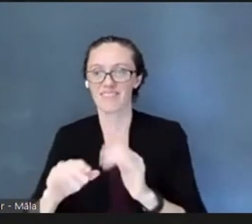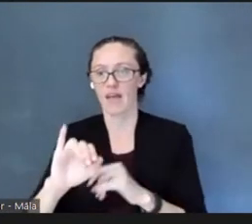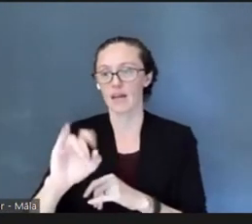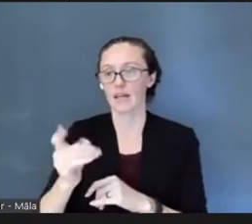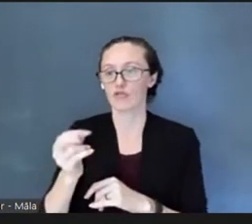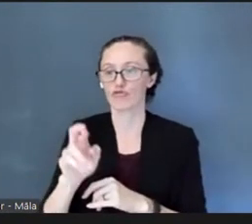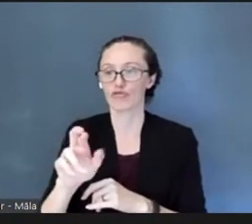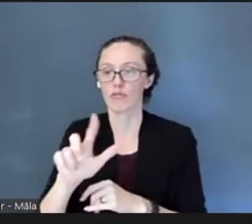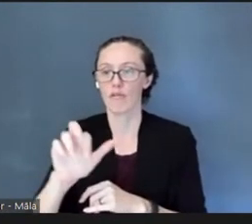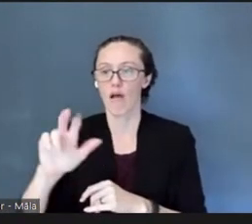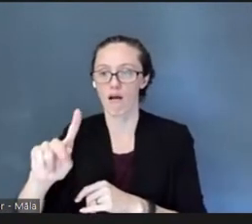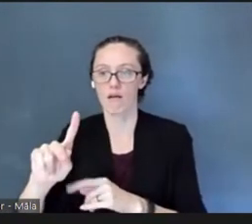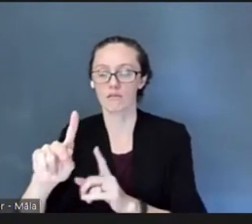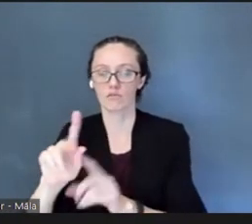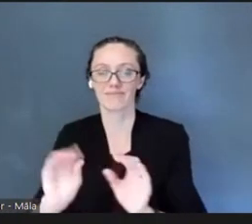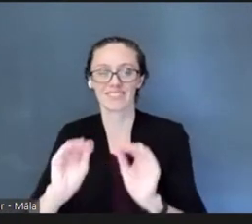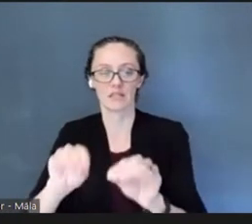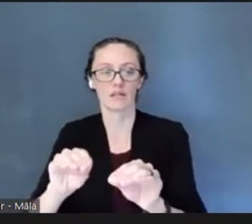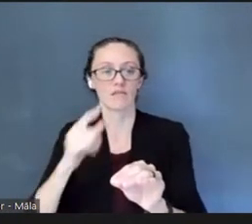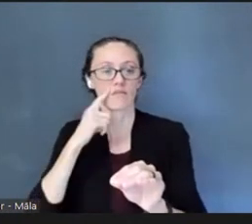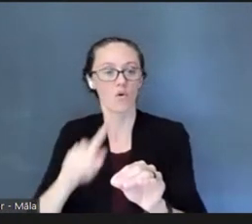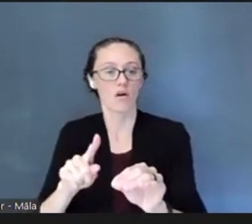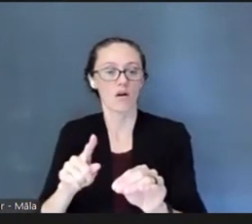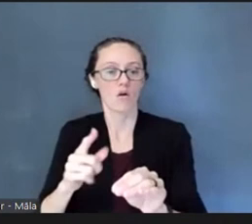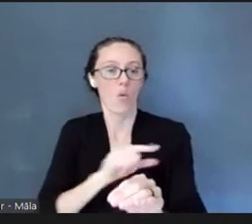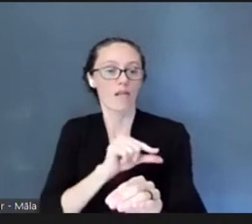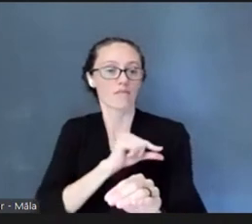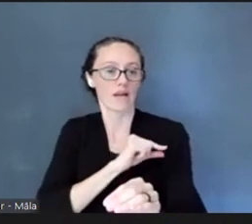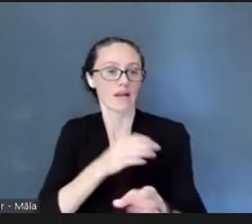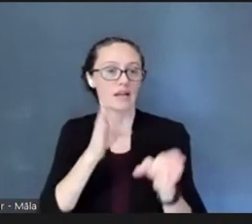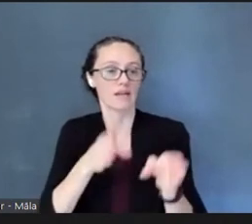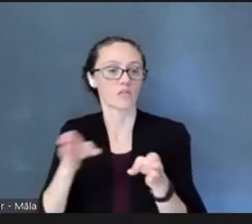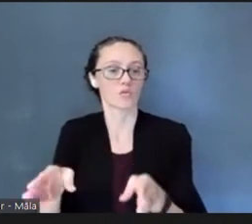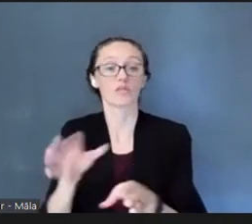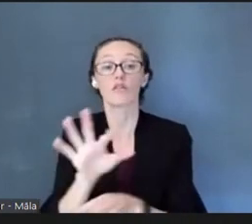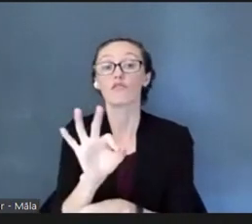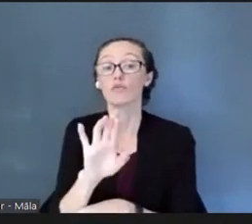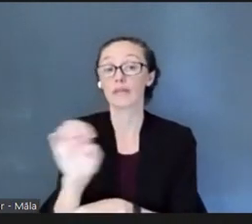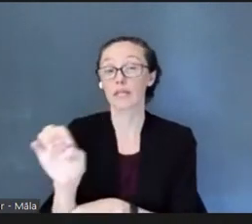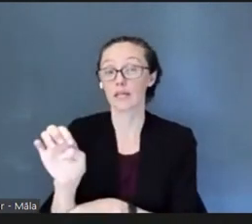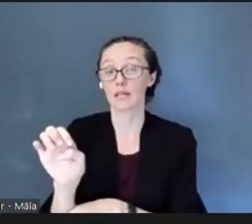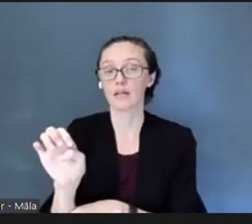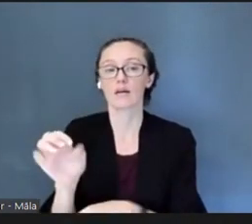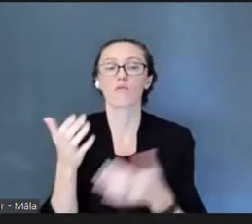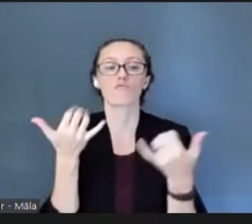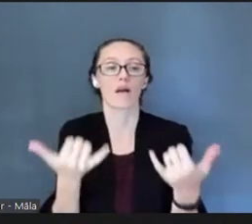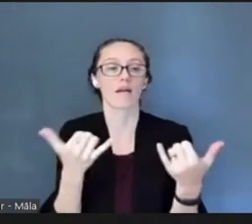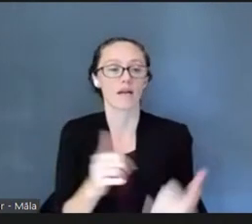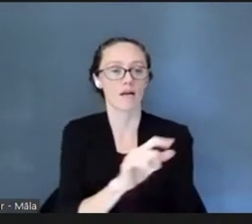to qualifying individuals free of charge? Currently, it's partially financed by DOT.